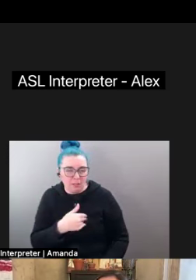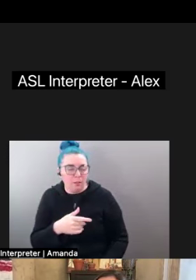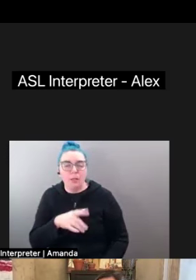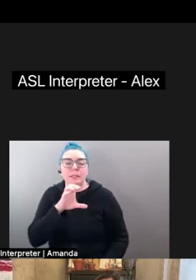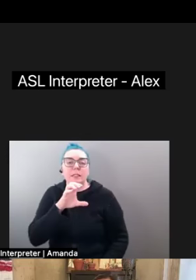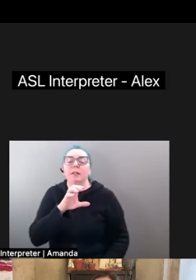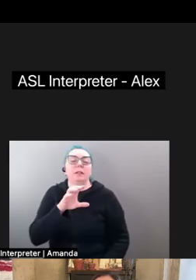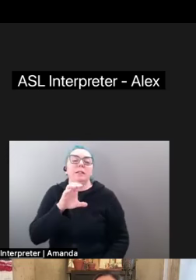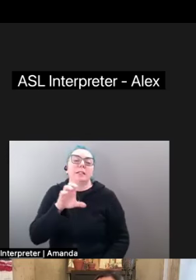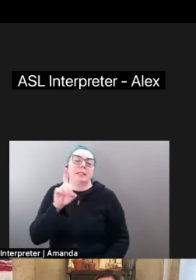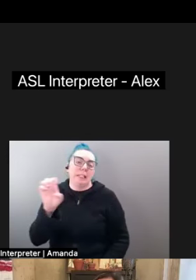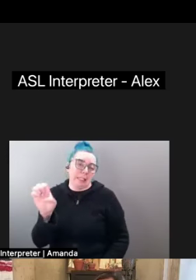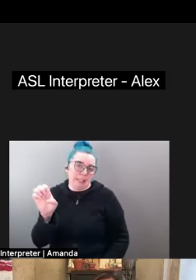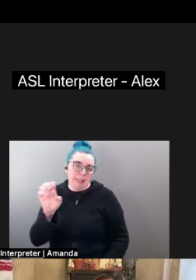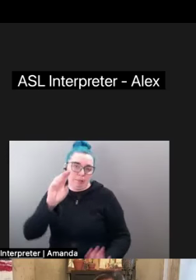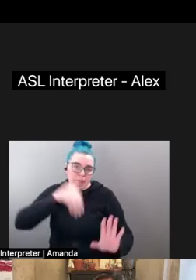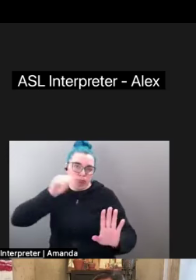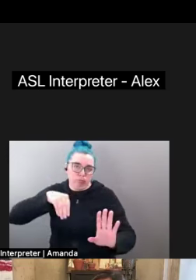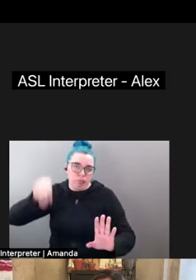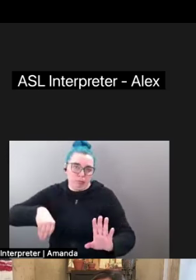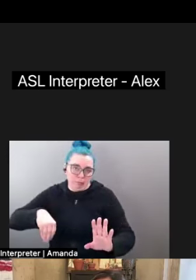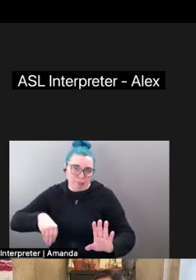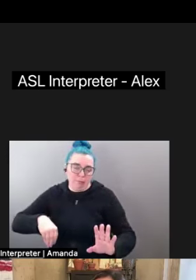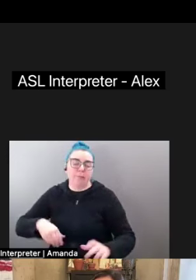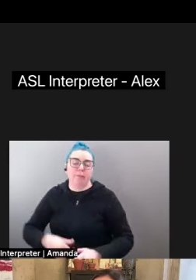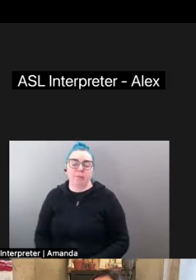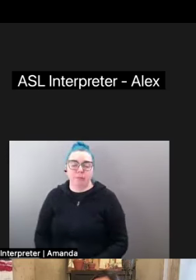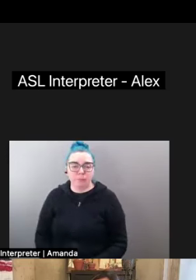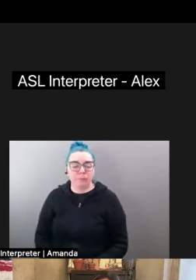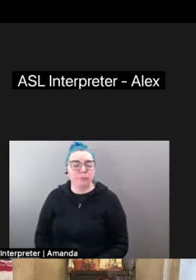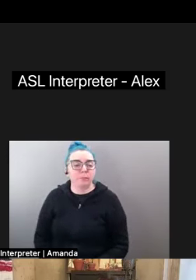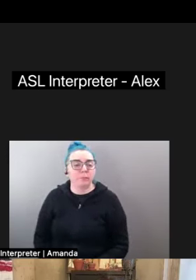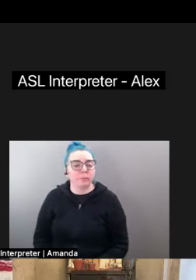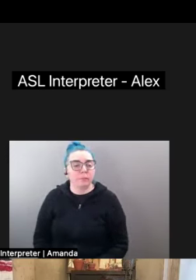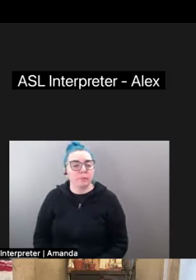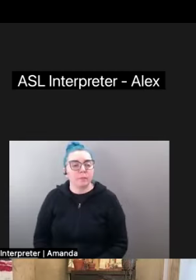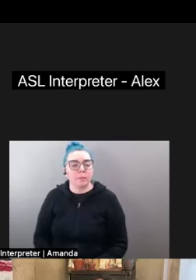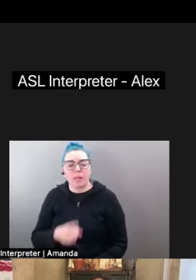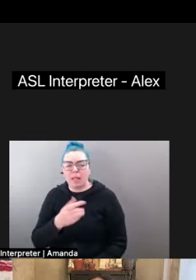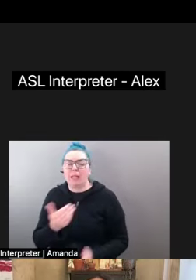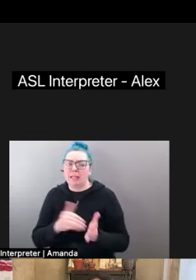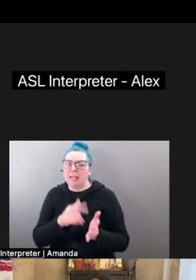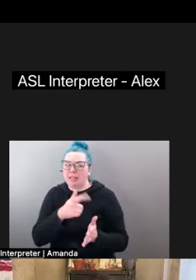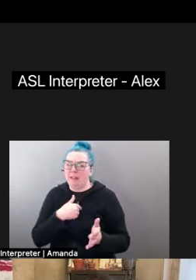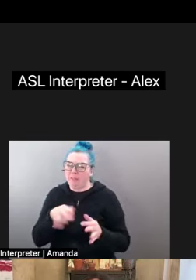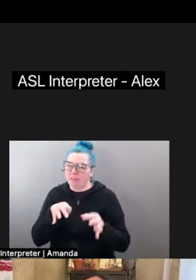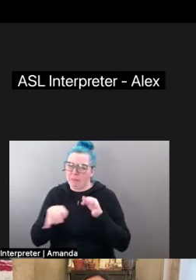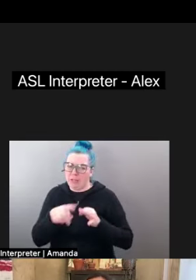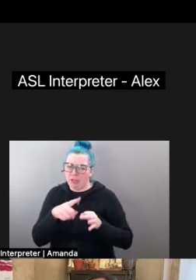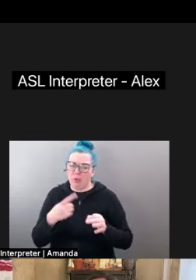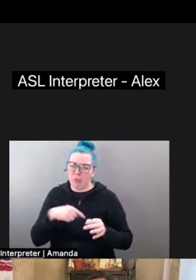And you can kind of review those definitions for what we're looking for there. But again, just a reminder to provide budget